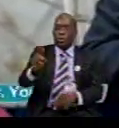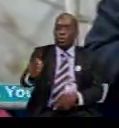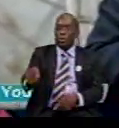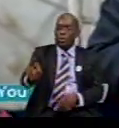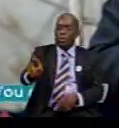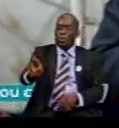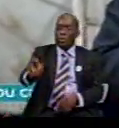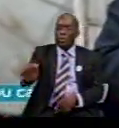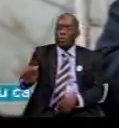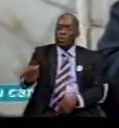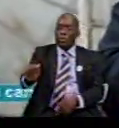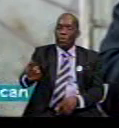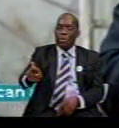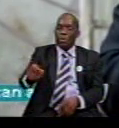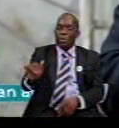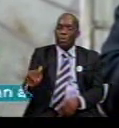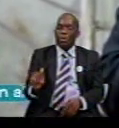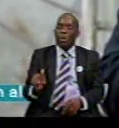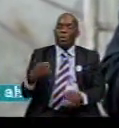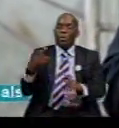Ni gbogbon region ni mo ti wa